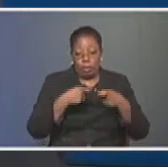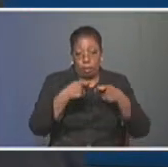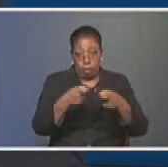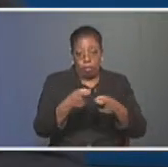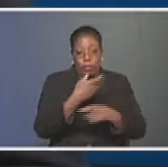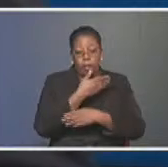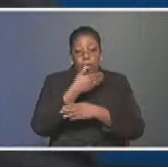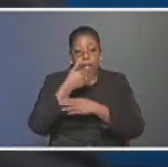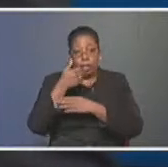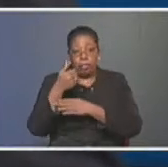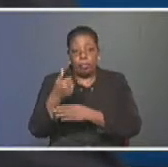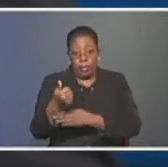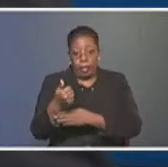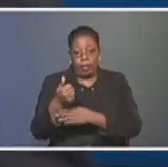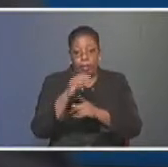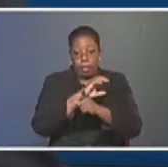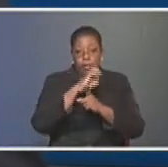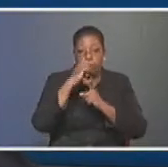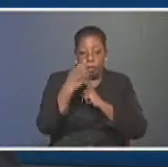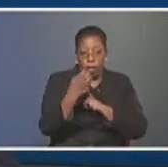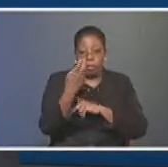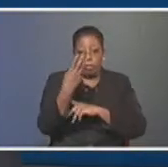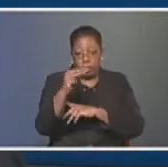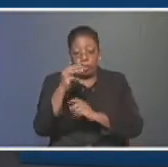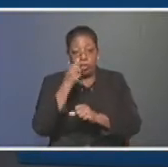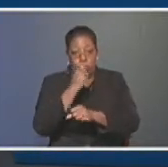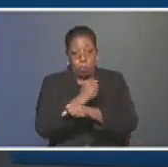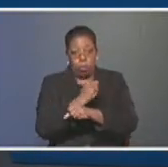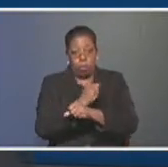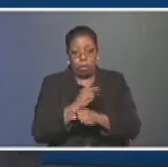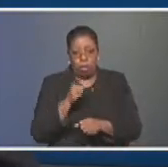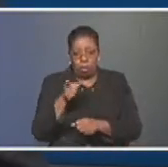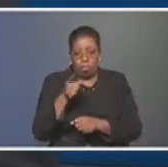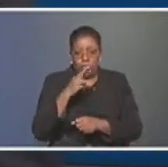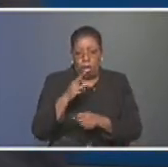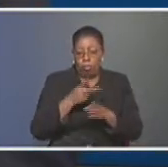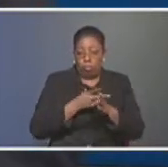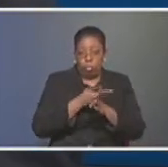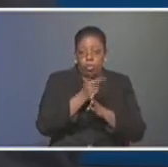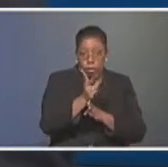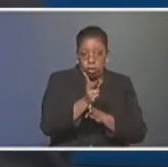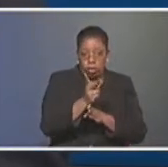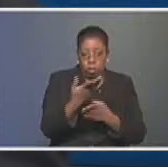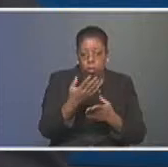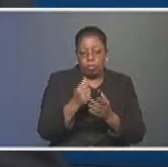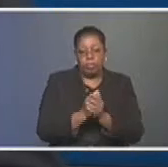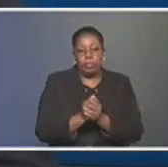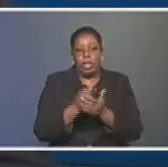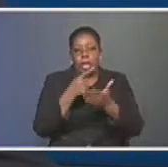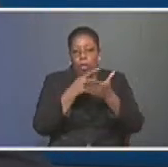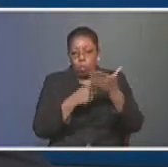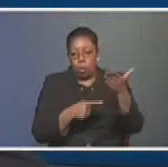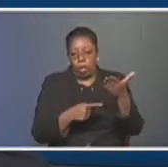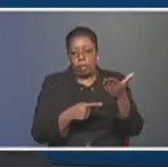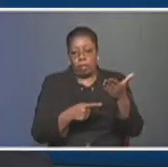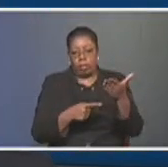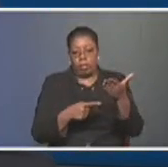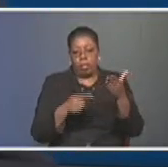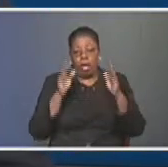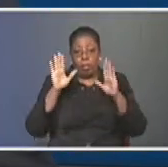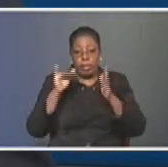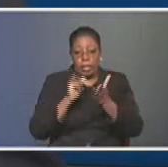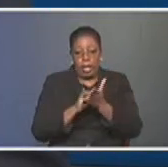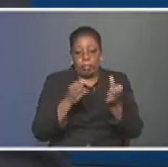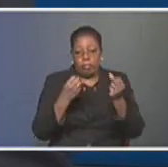a better environment for them to work in. You know, when you're a professional, and what's amazing, you know, some of us who've